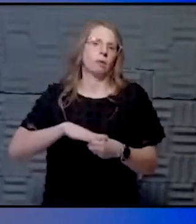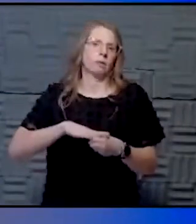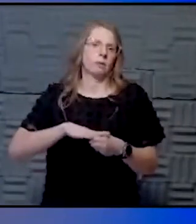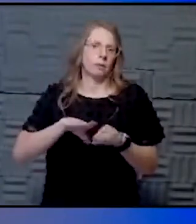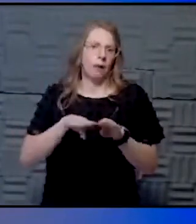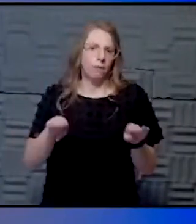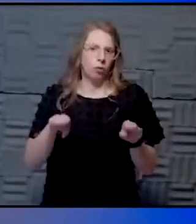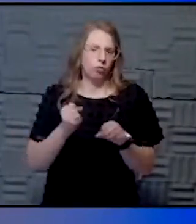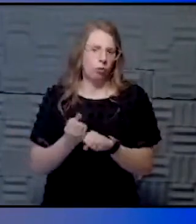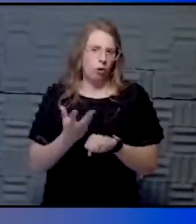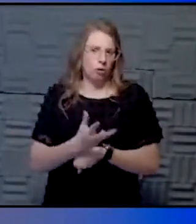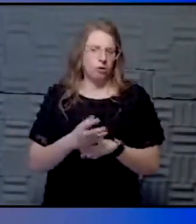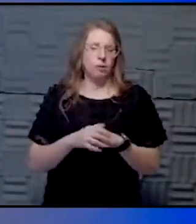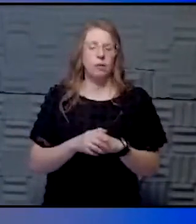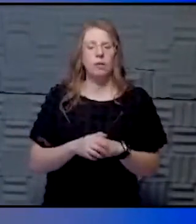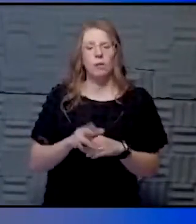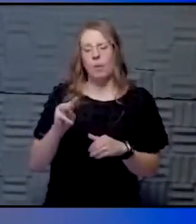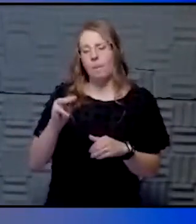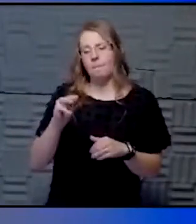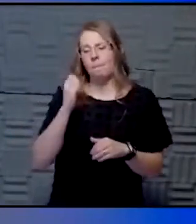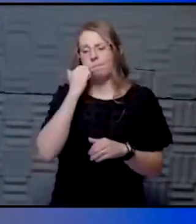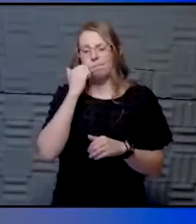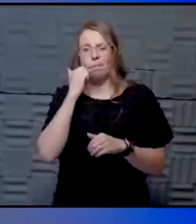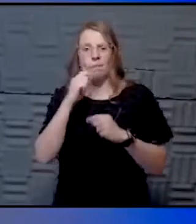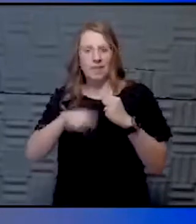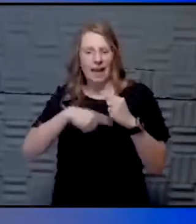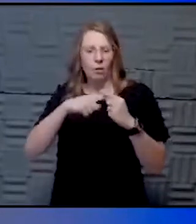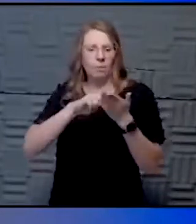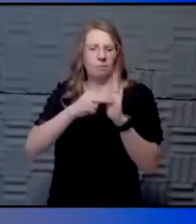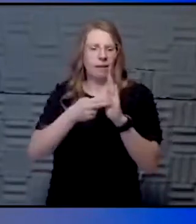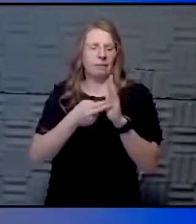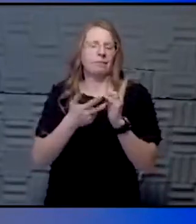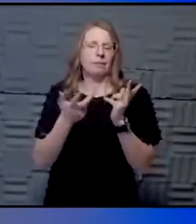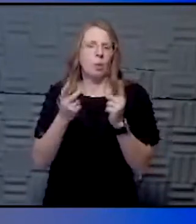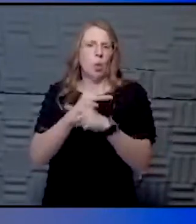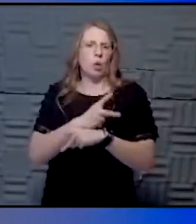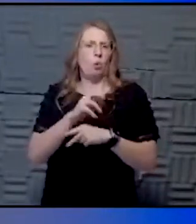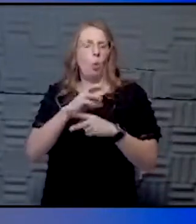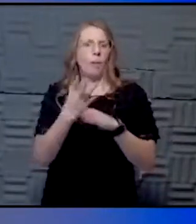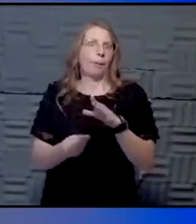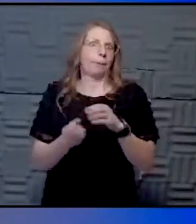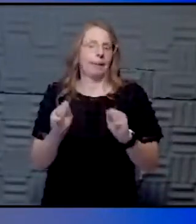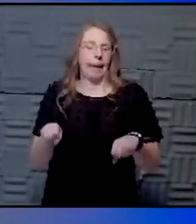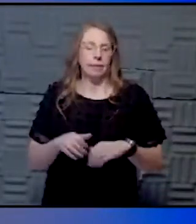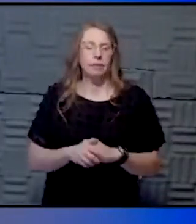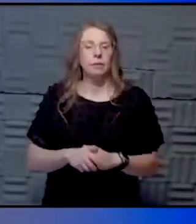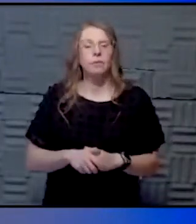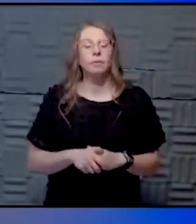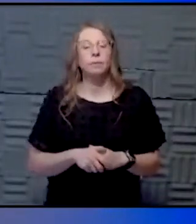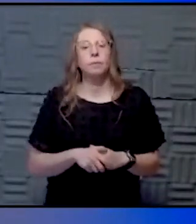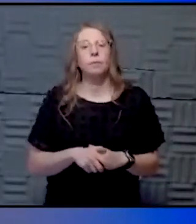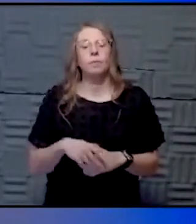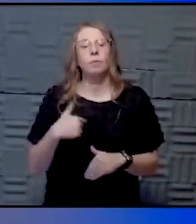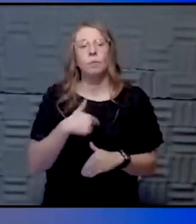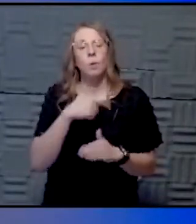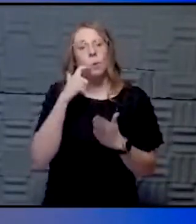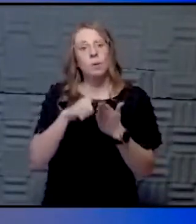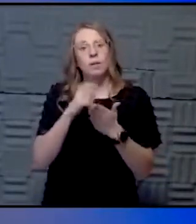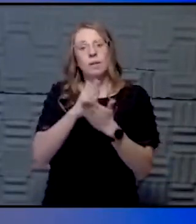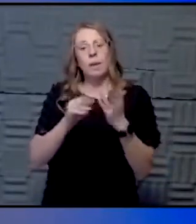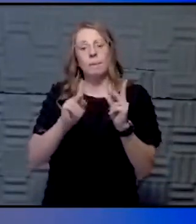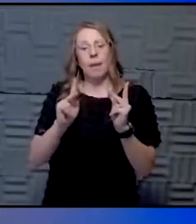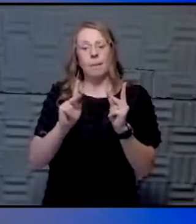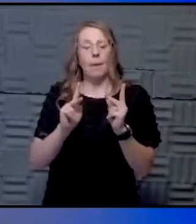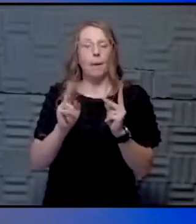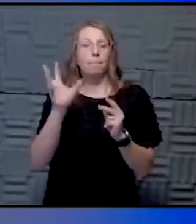some reactivity, and that those things can increase. So it's not uncommon to suspect that. We are seeing some people that have missed a